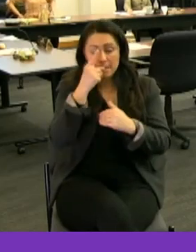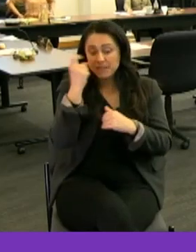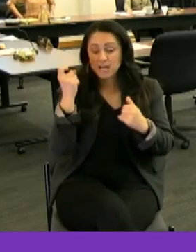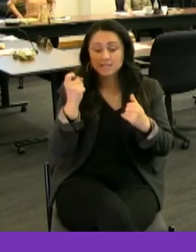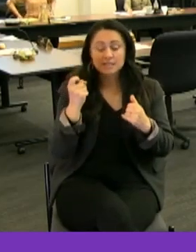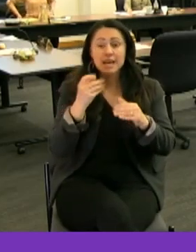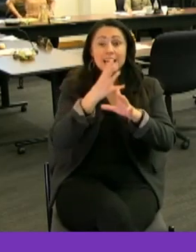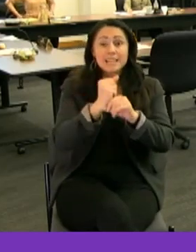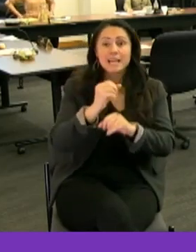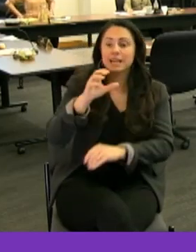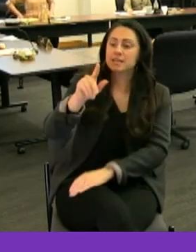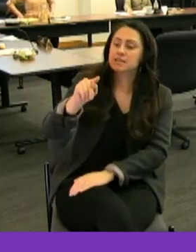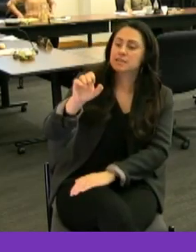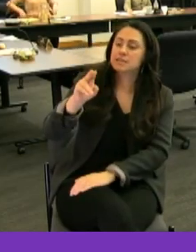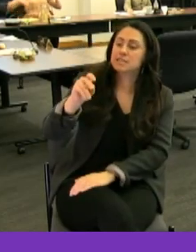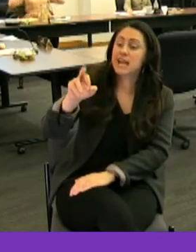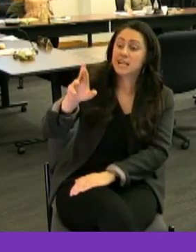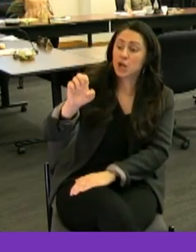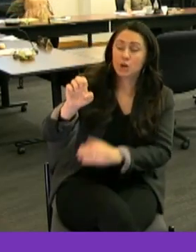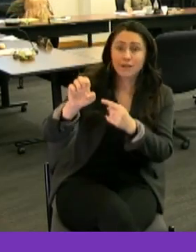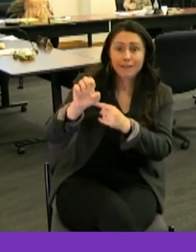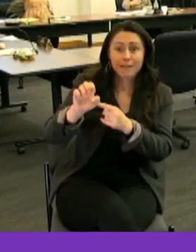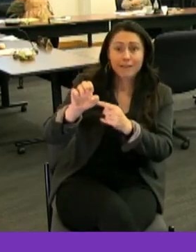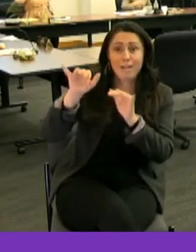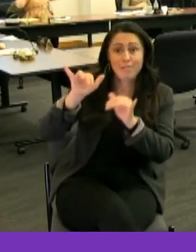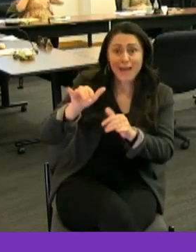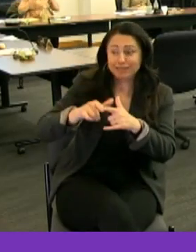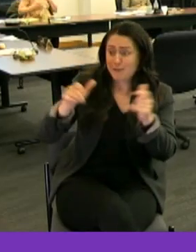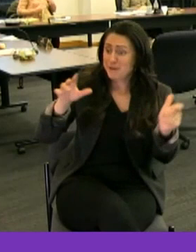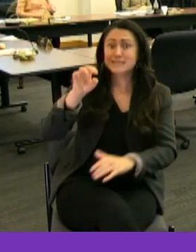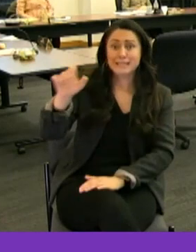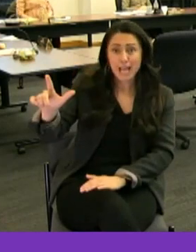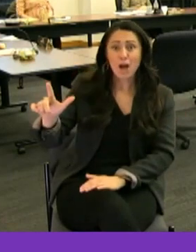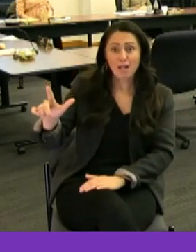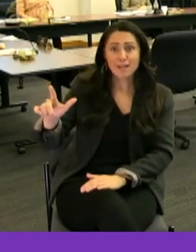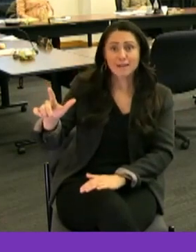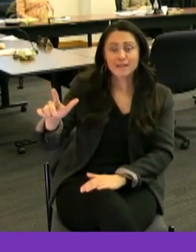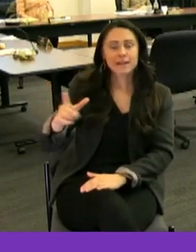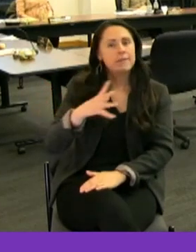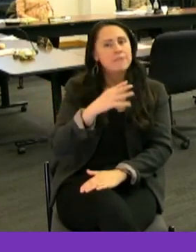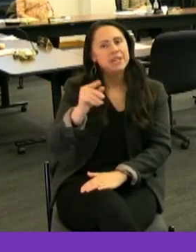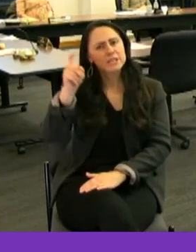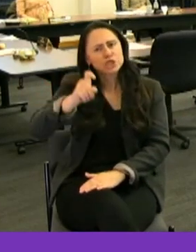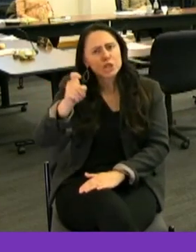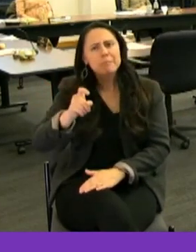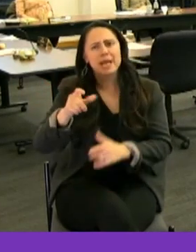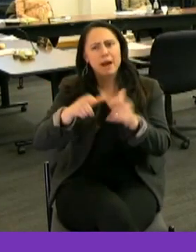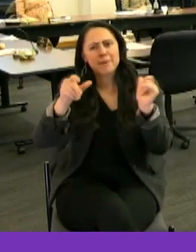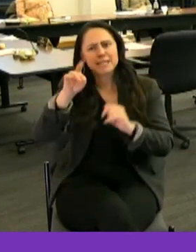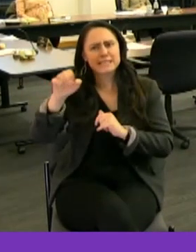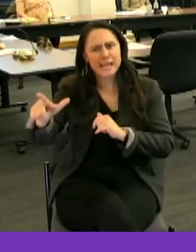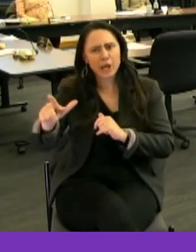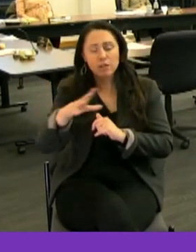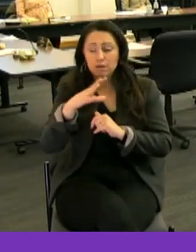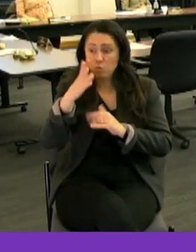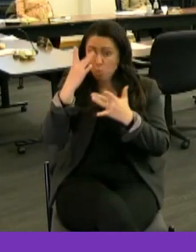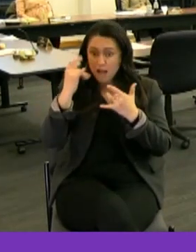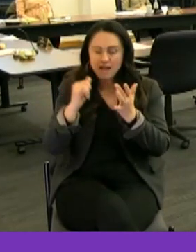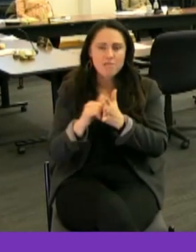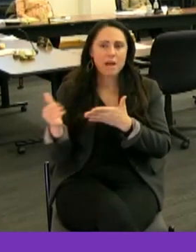because getting tenure is a big deal, and it should be a big deal, and it